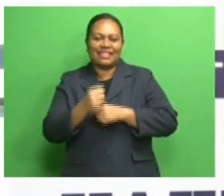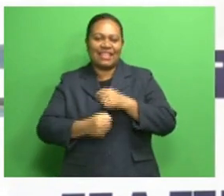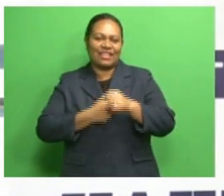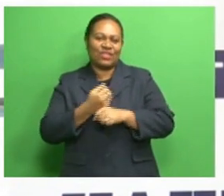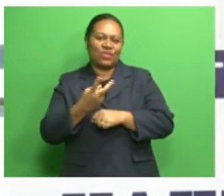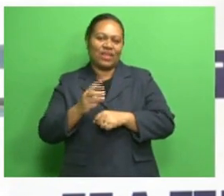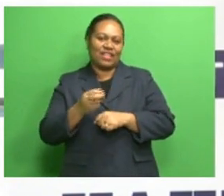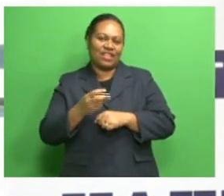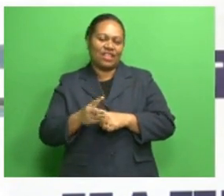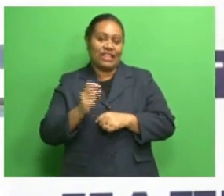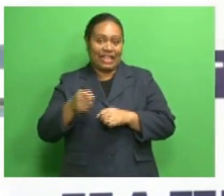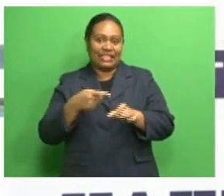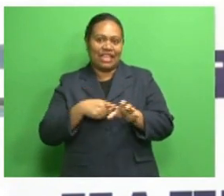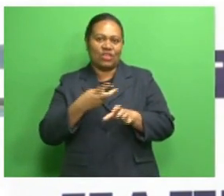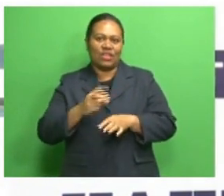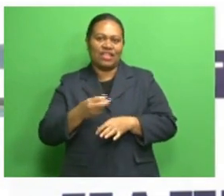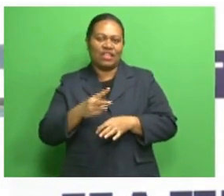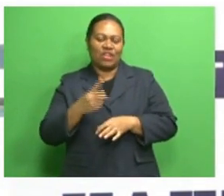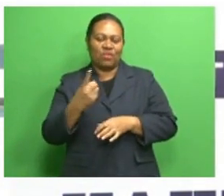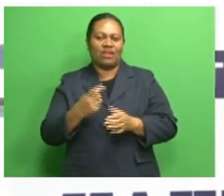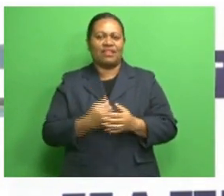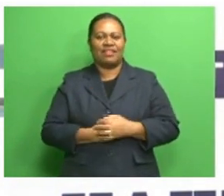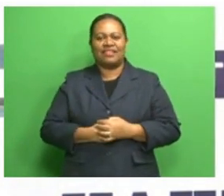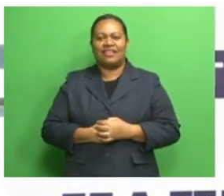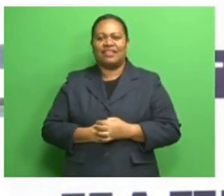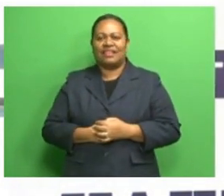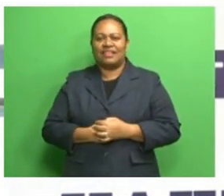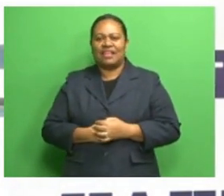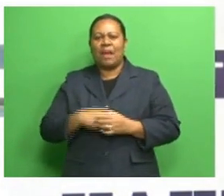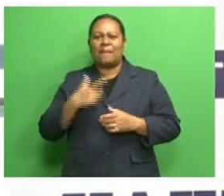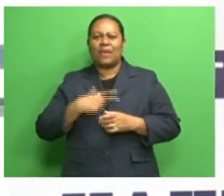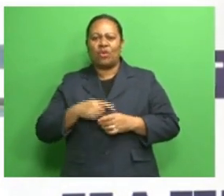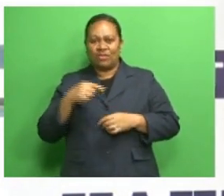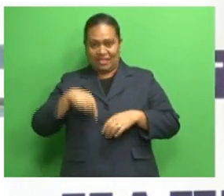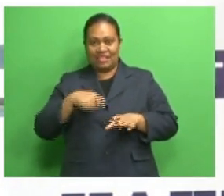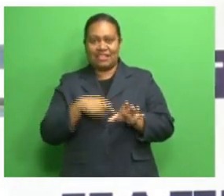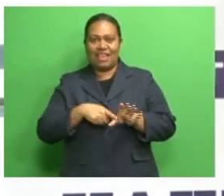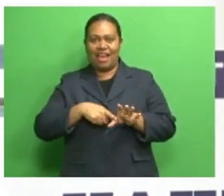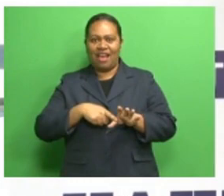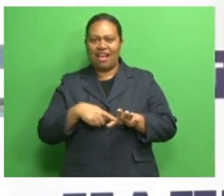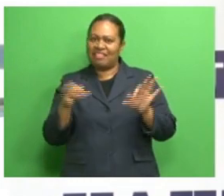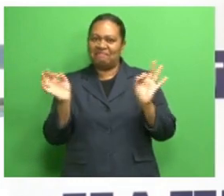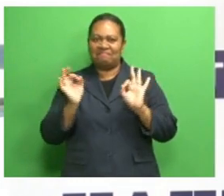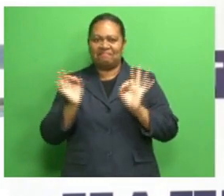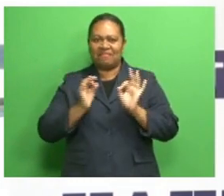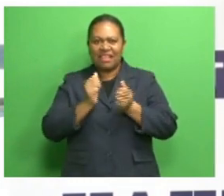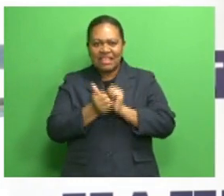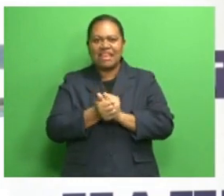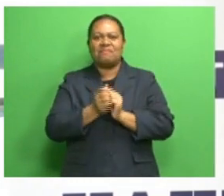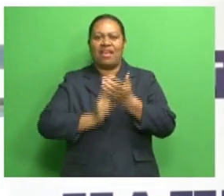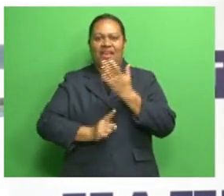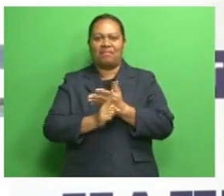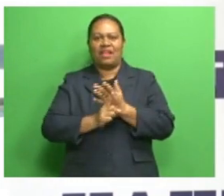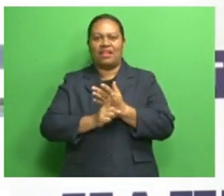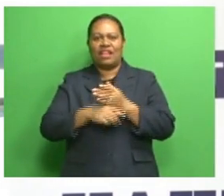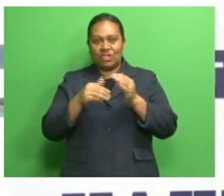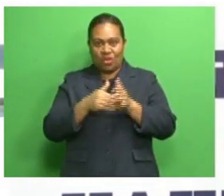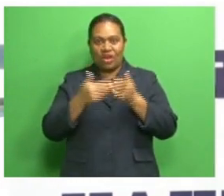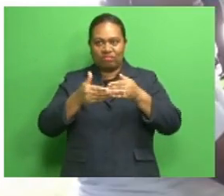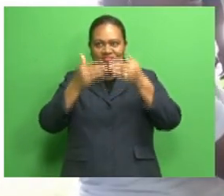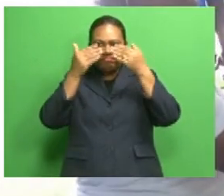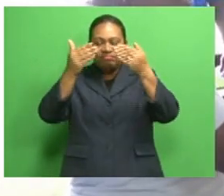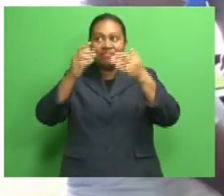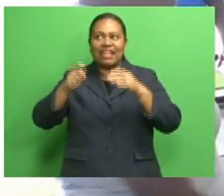2021, because we've been taken out from 2020 season and we're looking forward to 2021